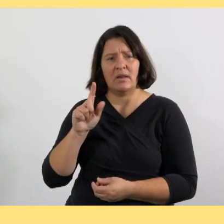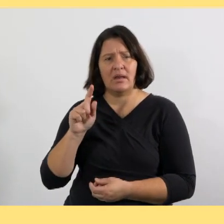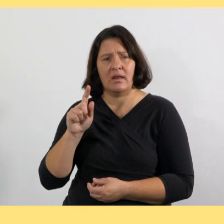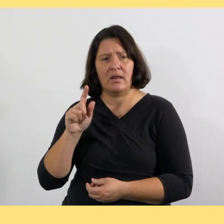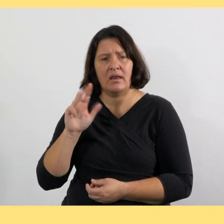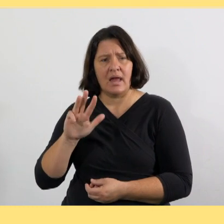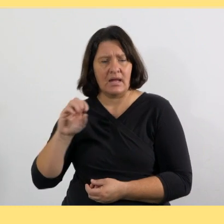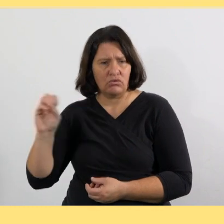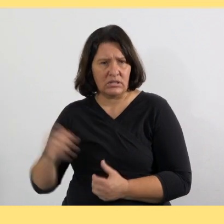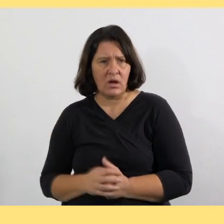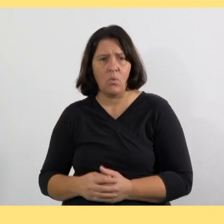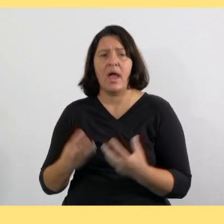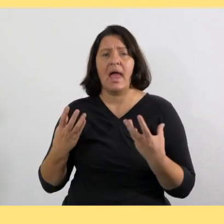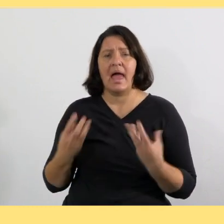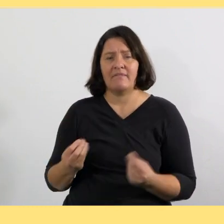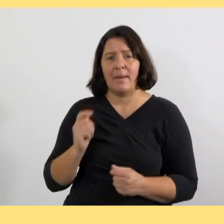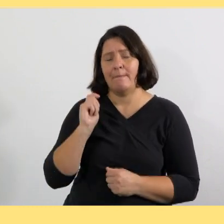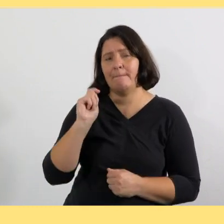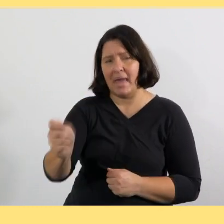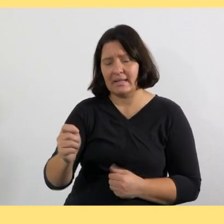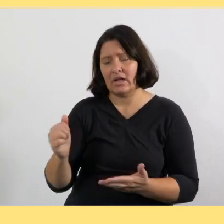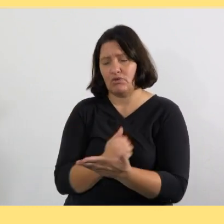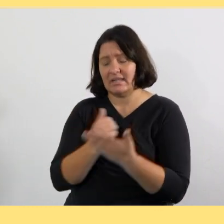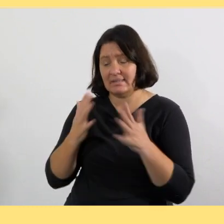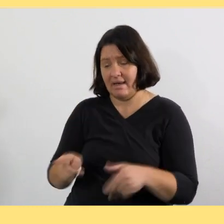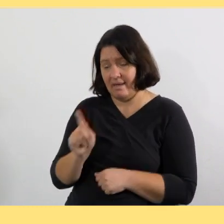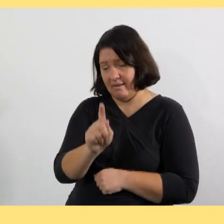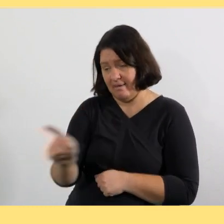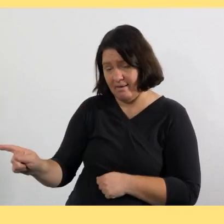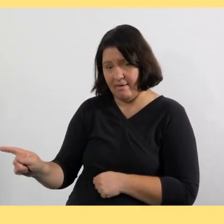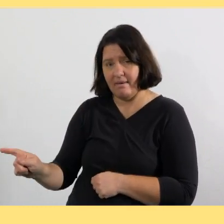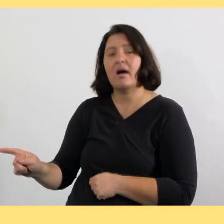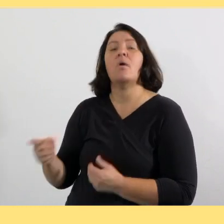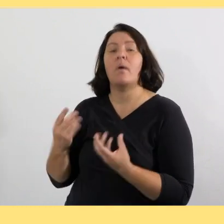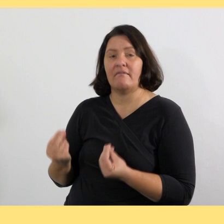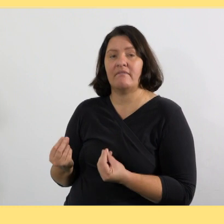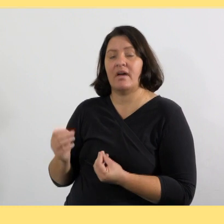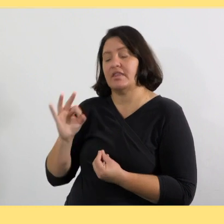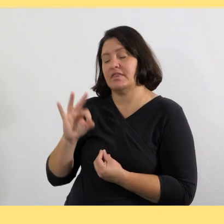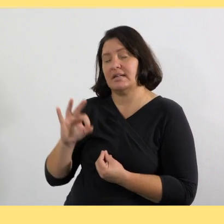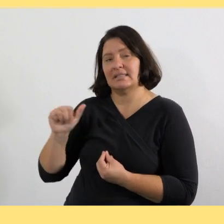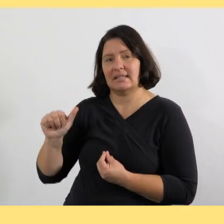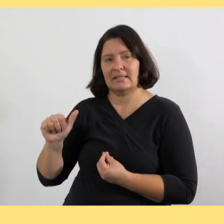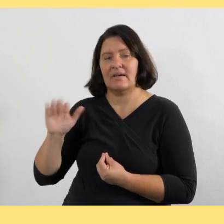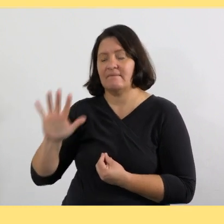27.9, and then we have also paid our creditors, and we have paid